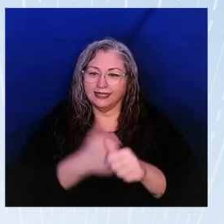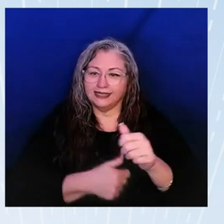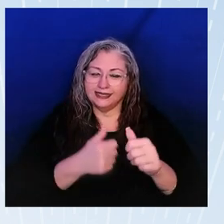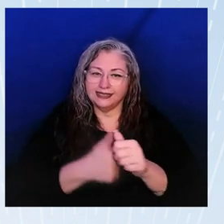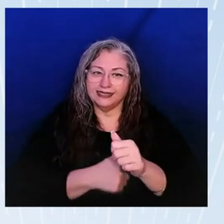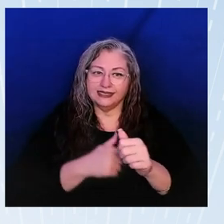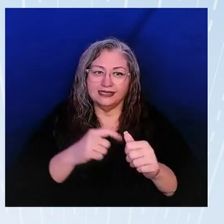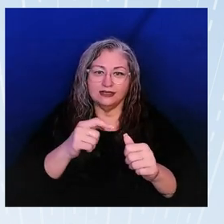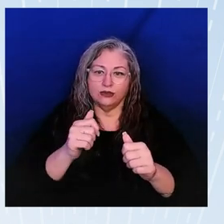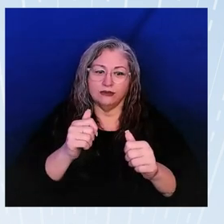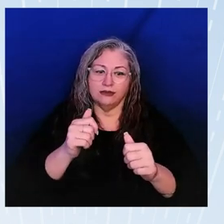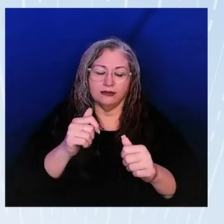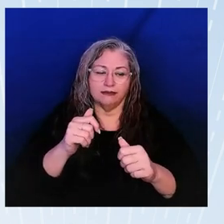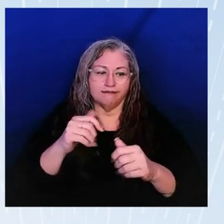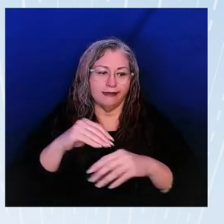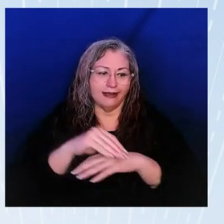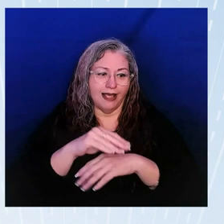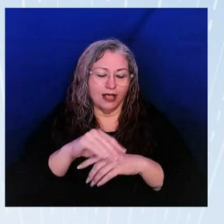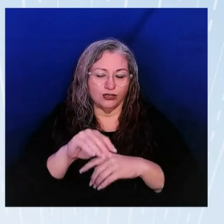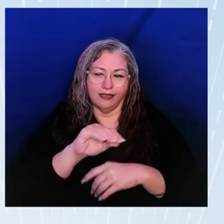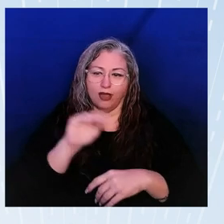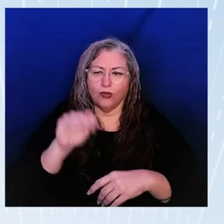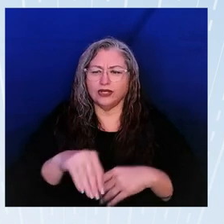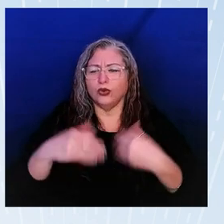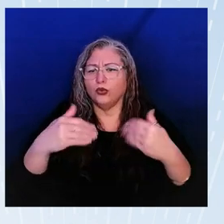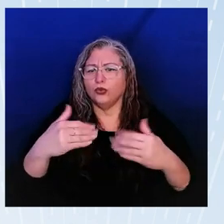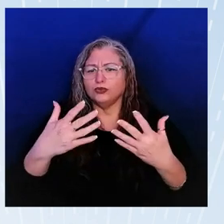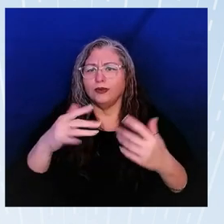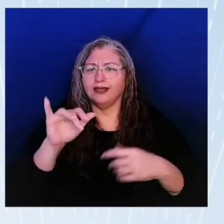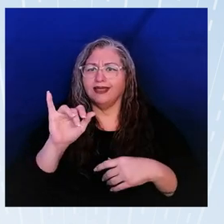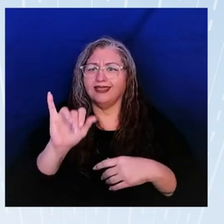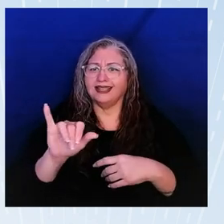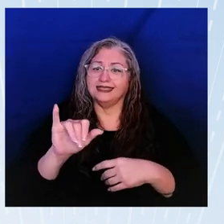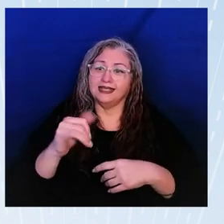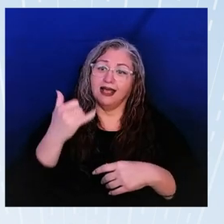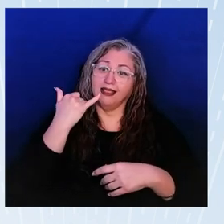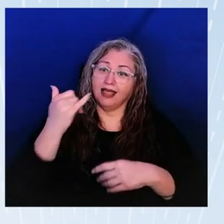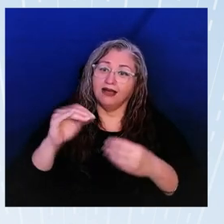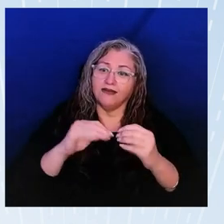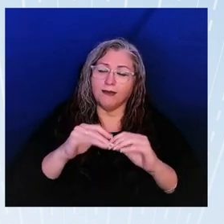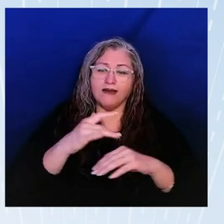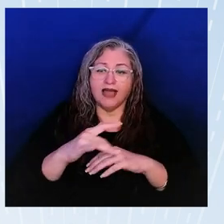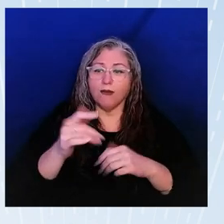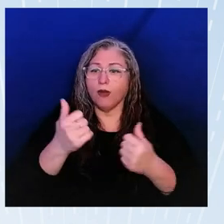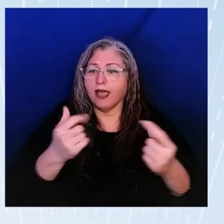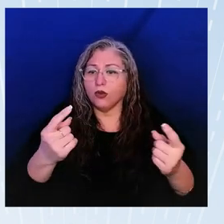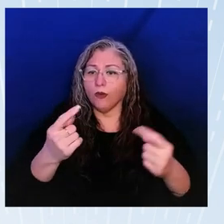health counselor ratio. So this lifeline is available to anyone, anywhere,